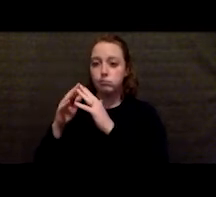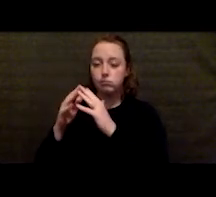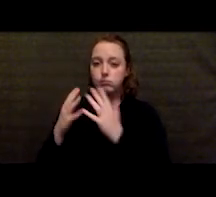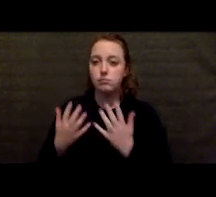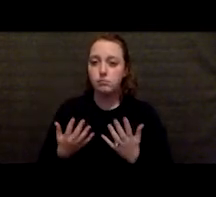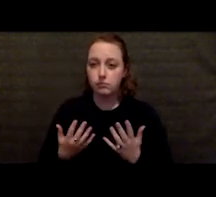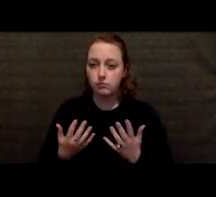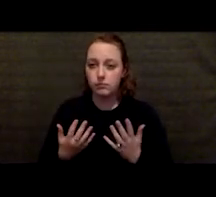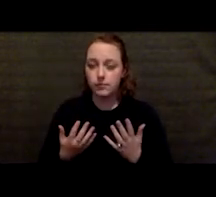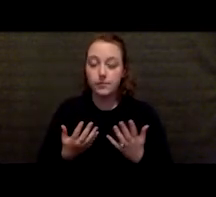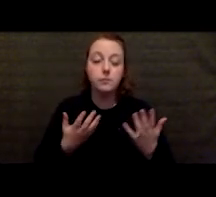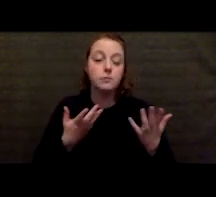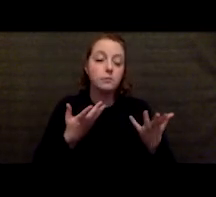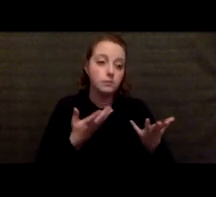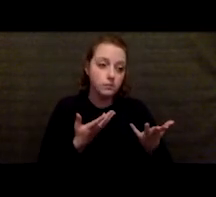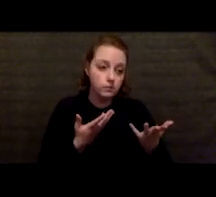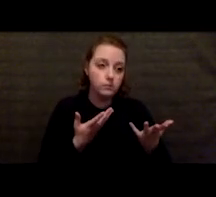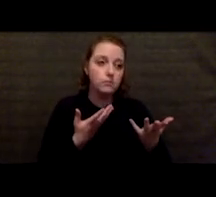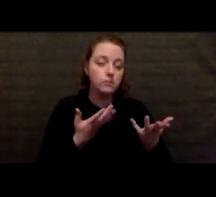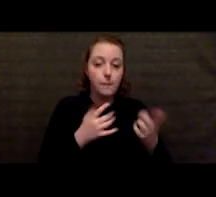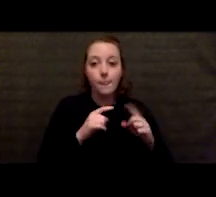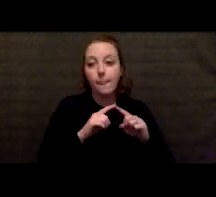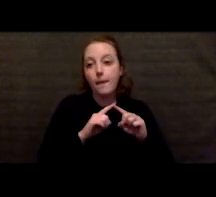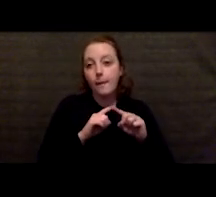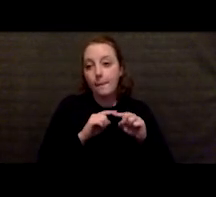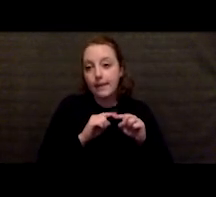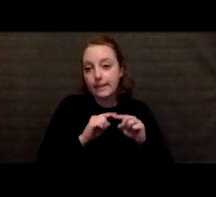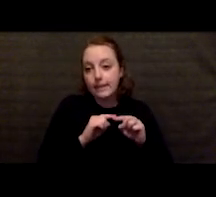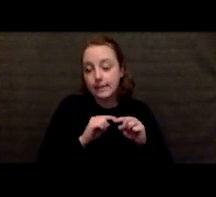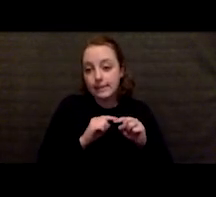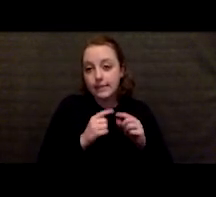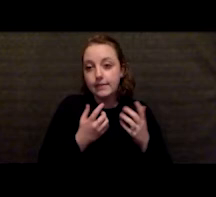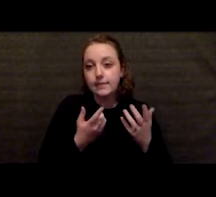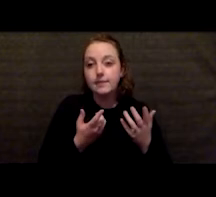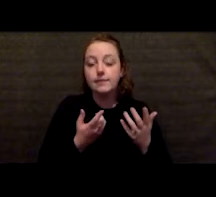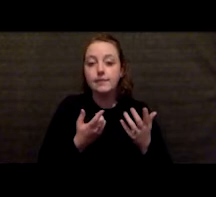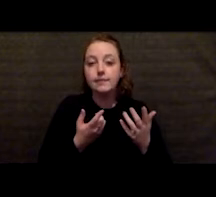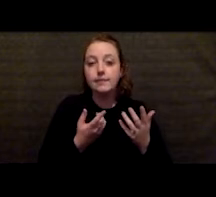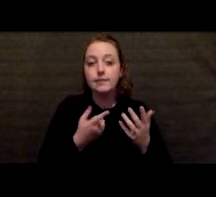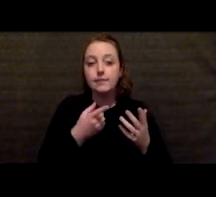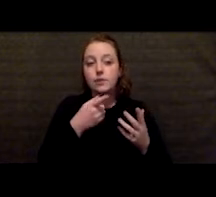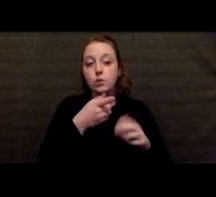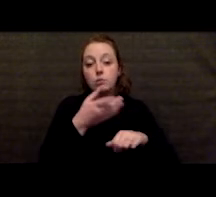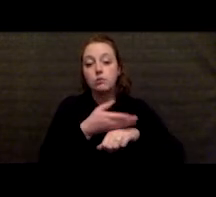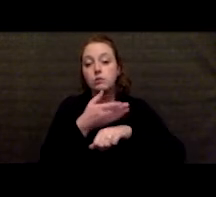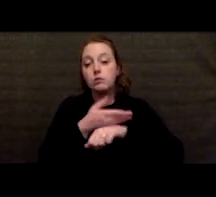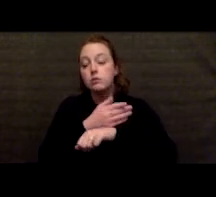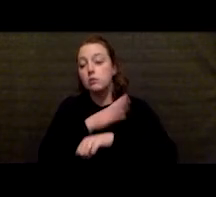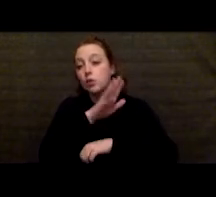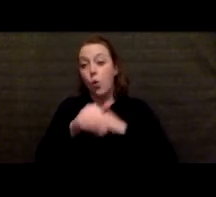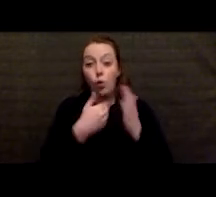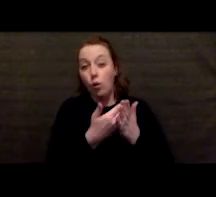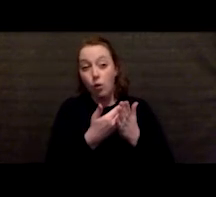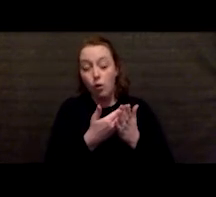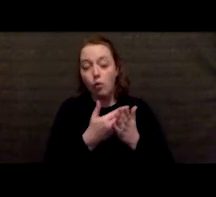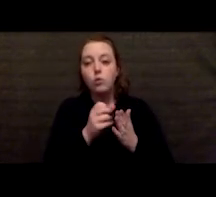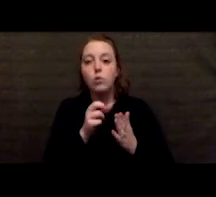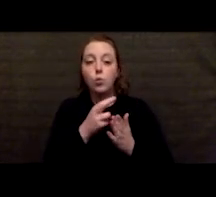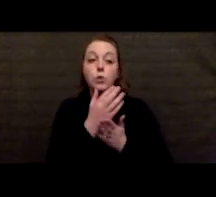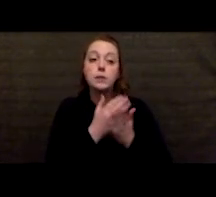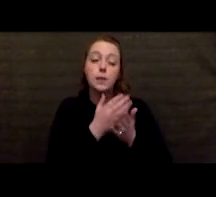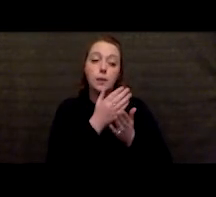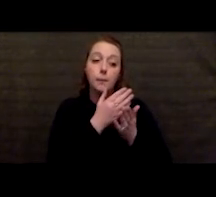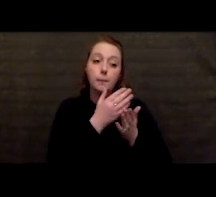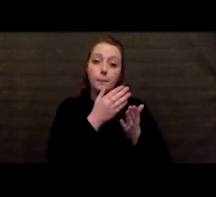Yeah, well, it just depends on, are you touching 100%, or are there portions of the building that can